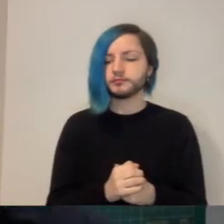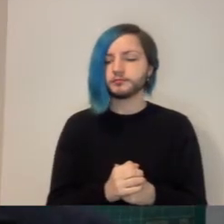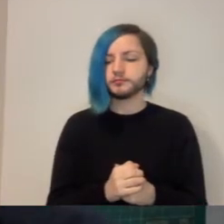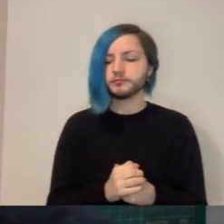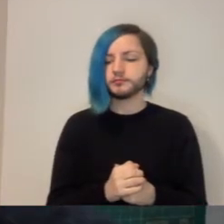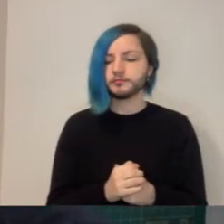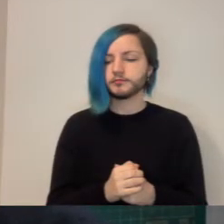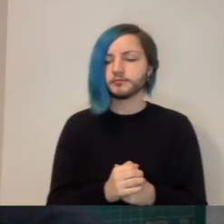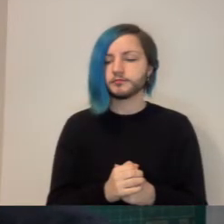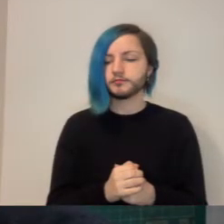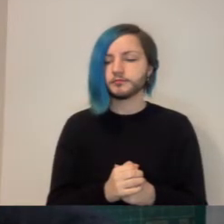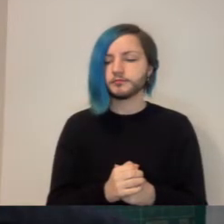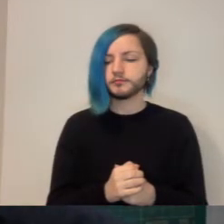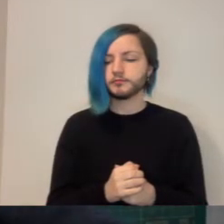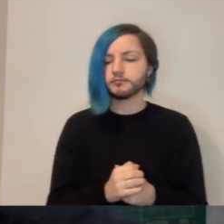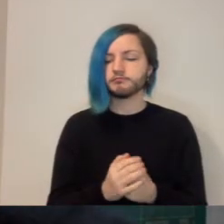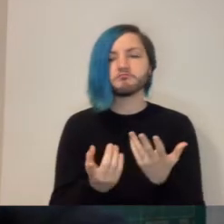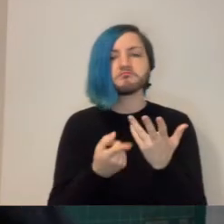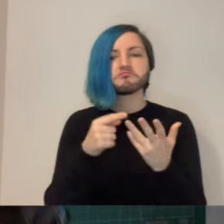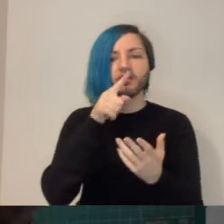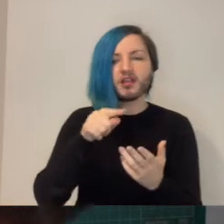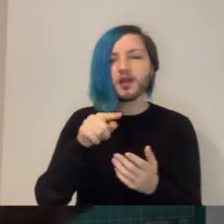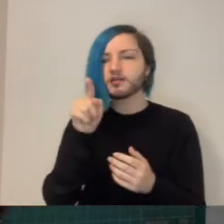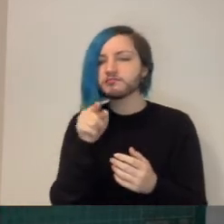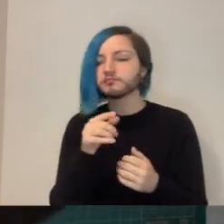line just to give myself.